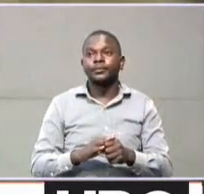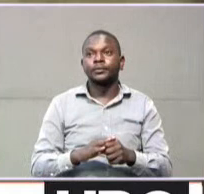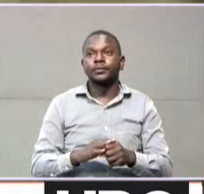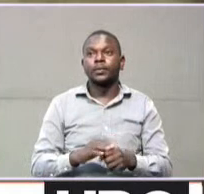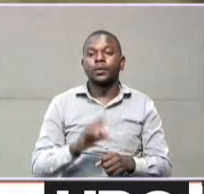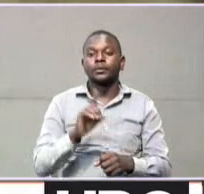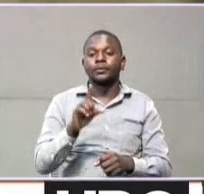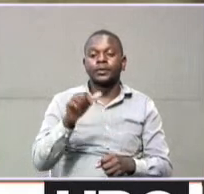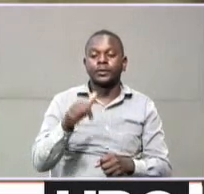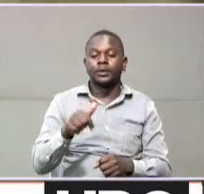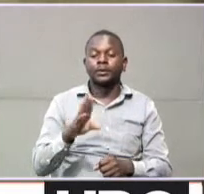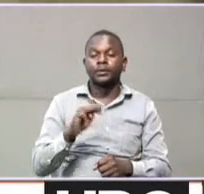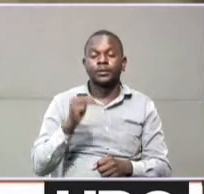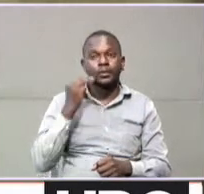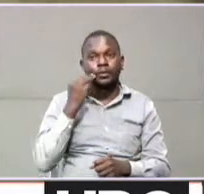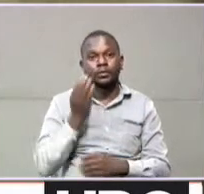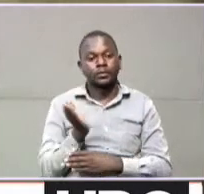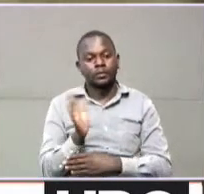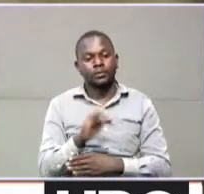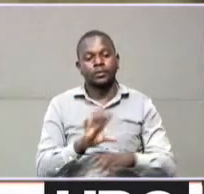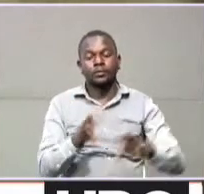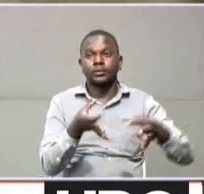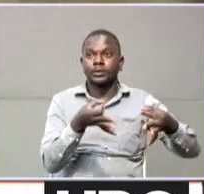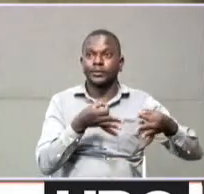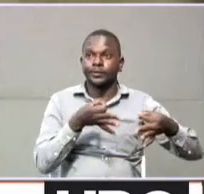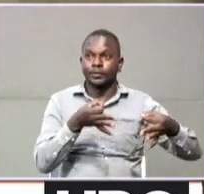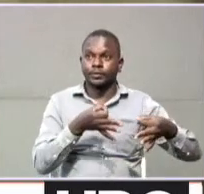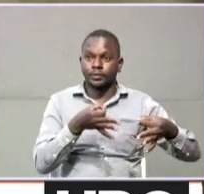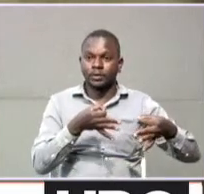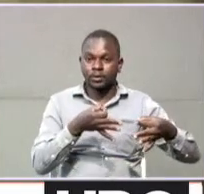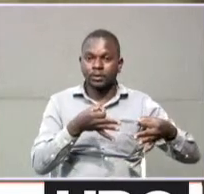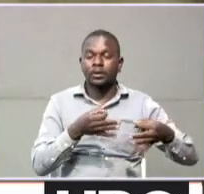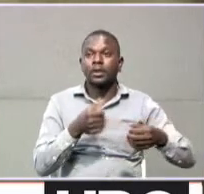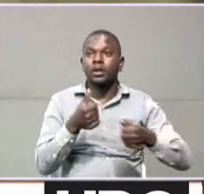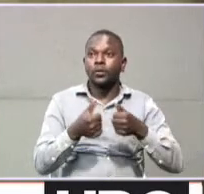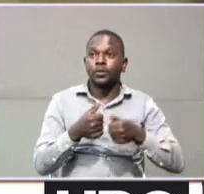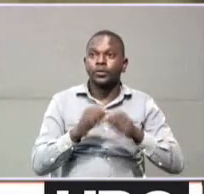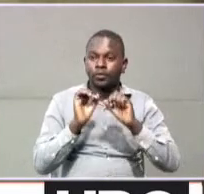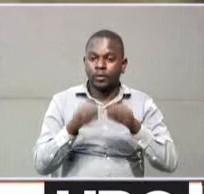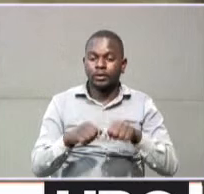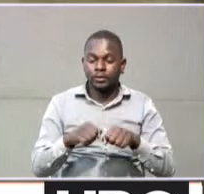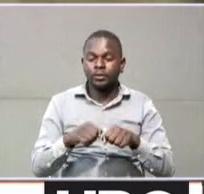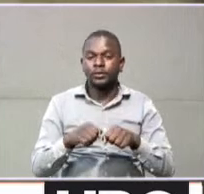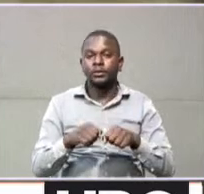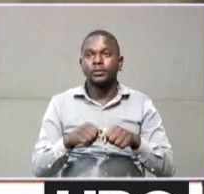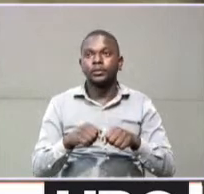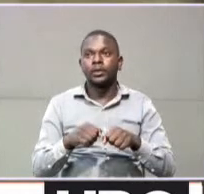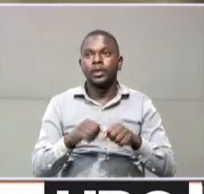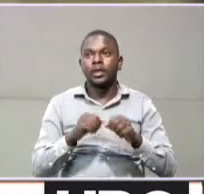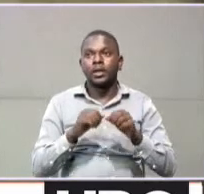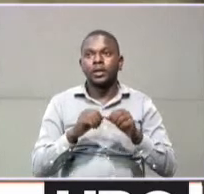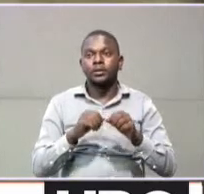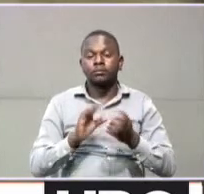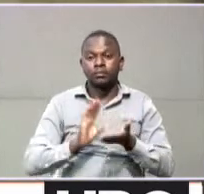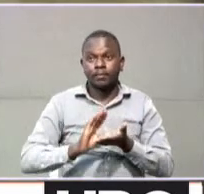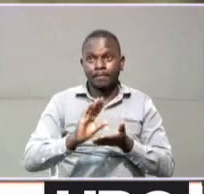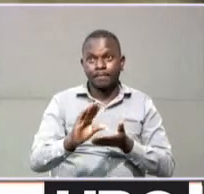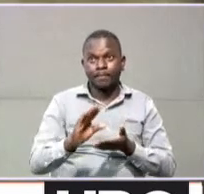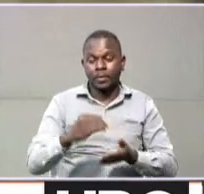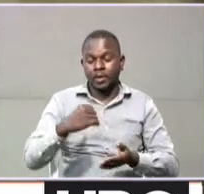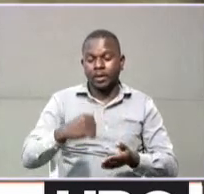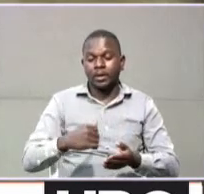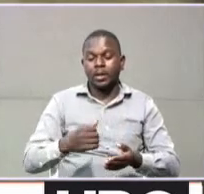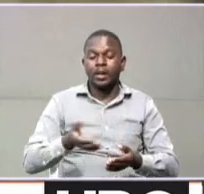17 million which returned to the consolidated fund which was supposed which we had appropriated for us